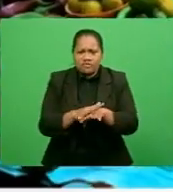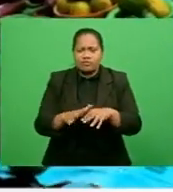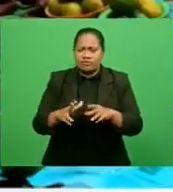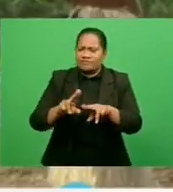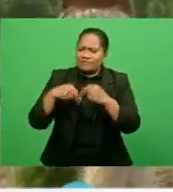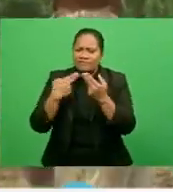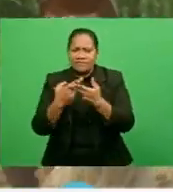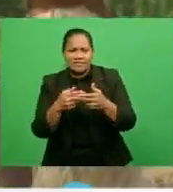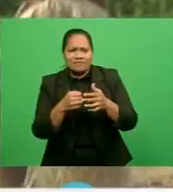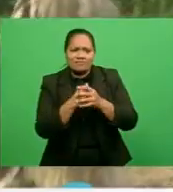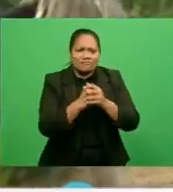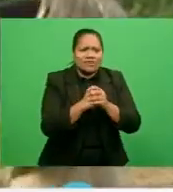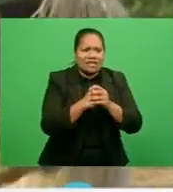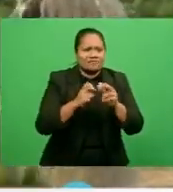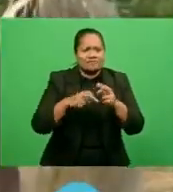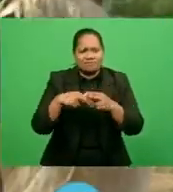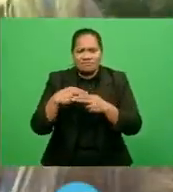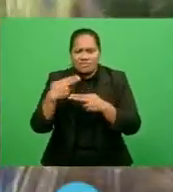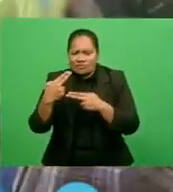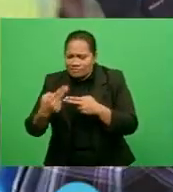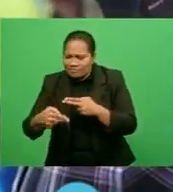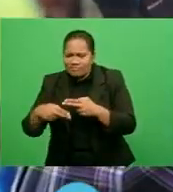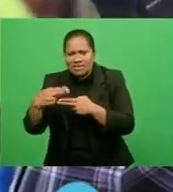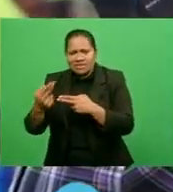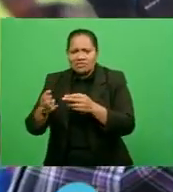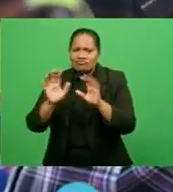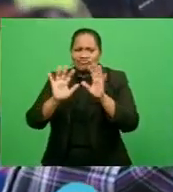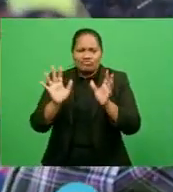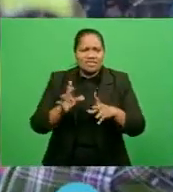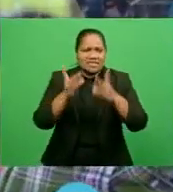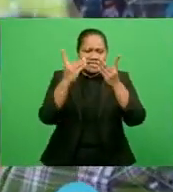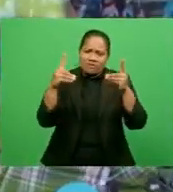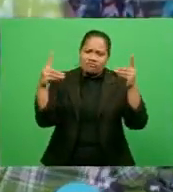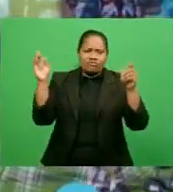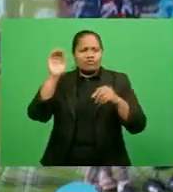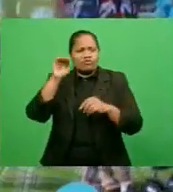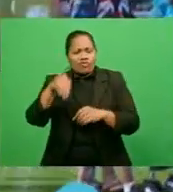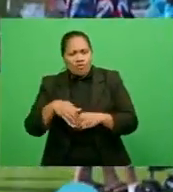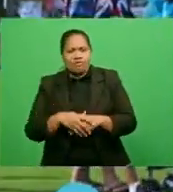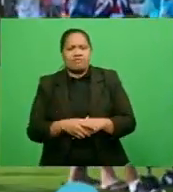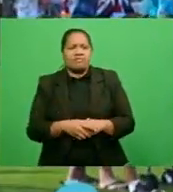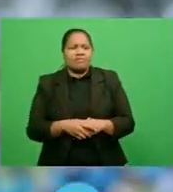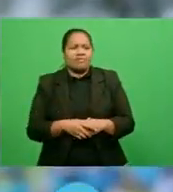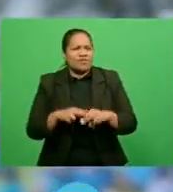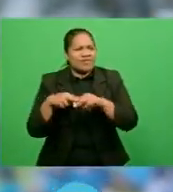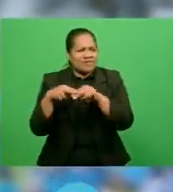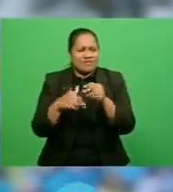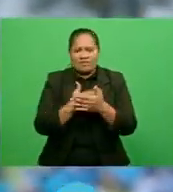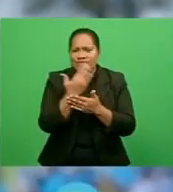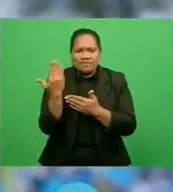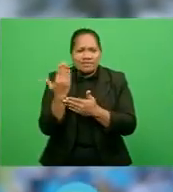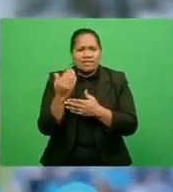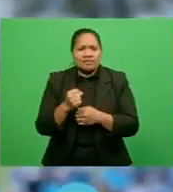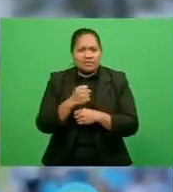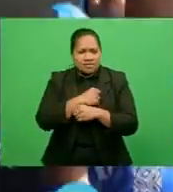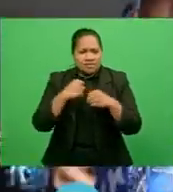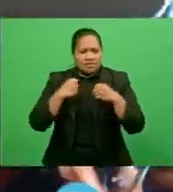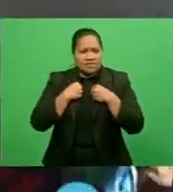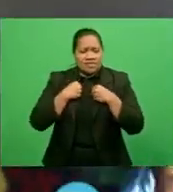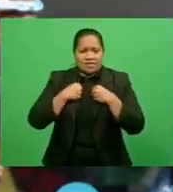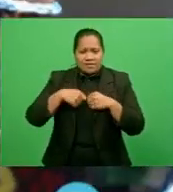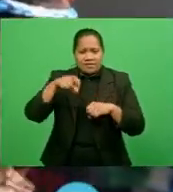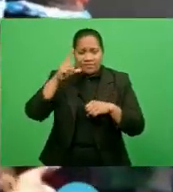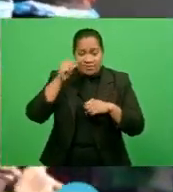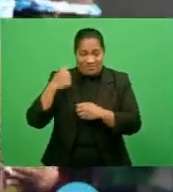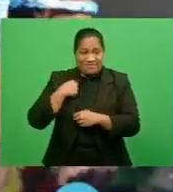flags, planting trees, and decorating their homes in the lead up to Fiji Day itself, where our Republic of Fiji military forces